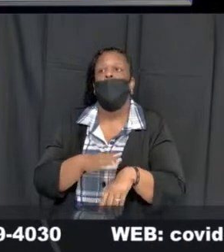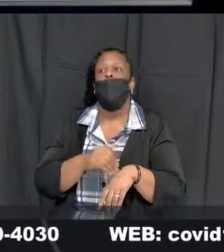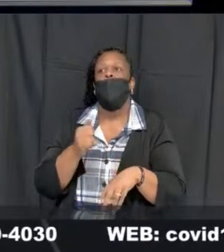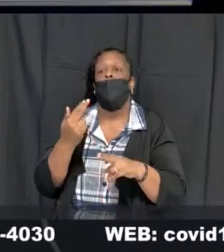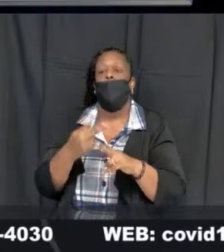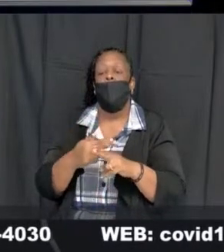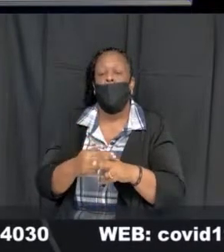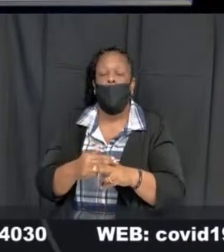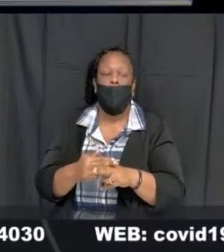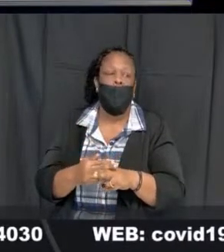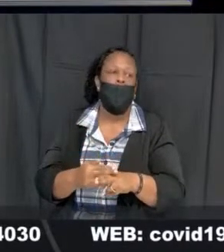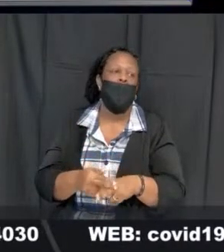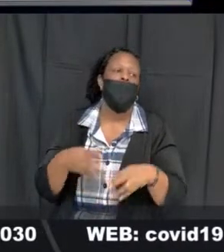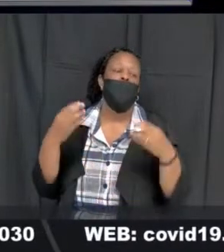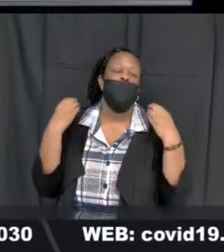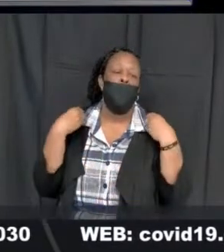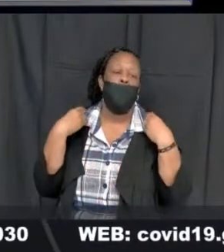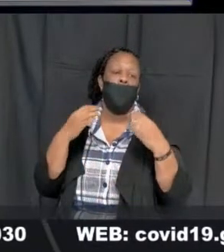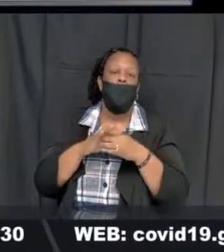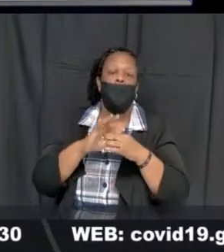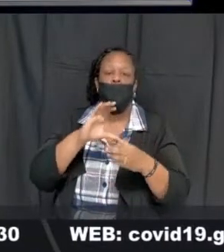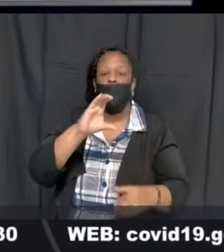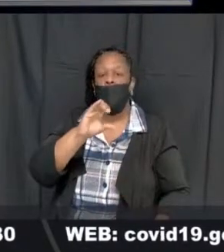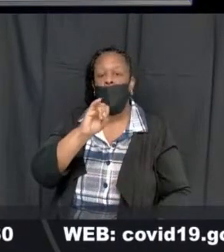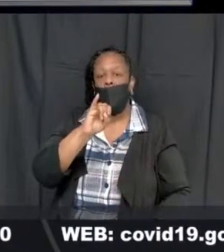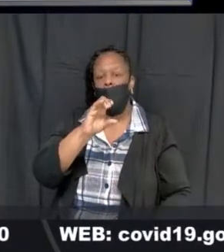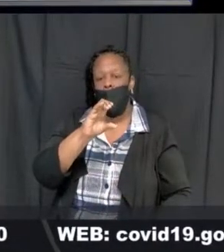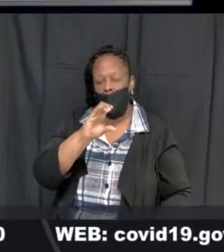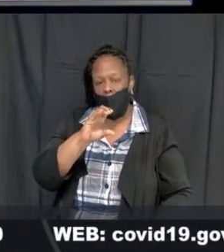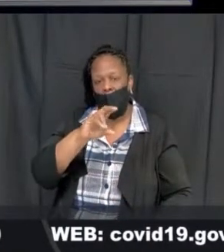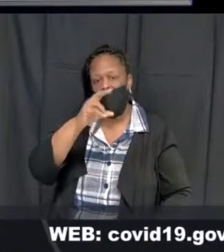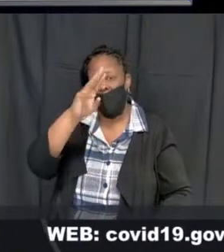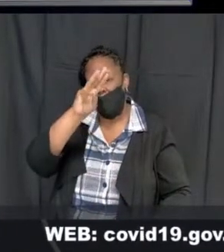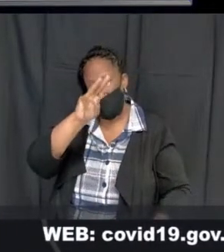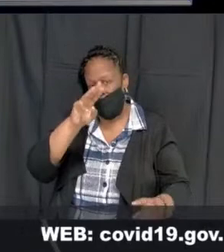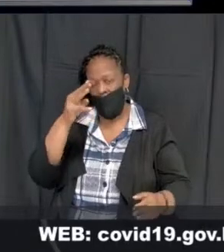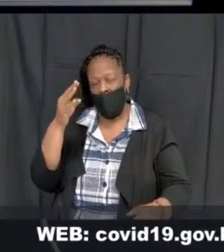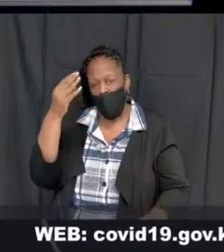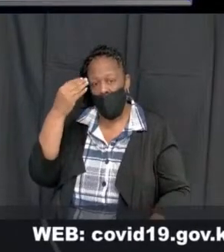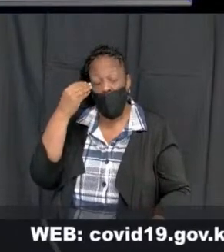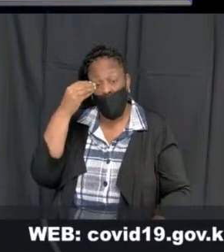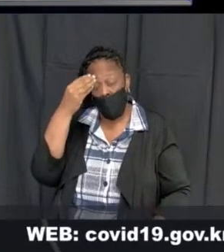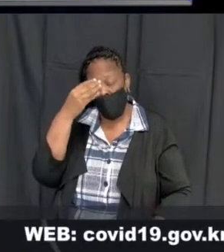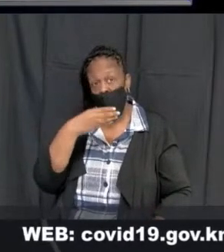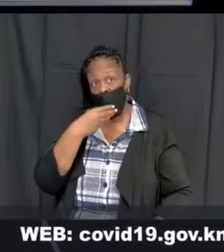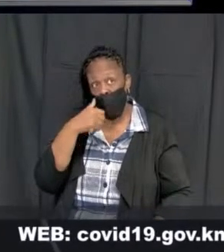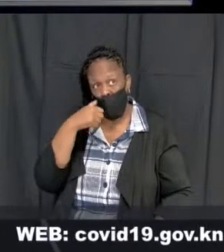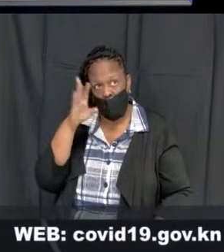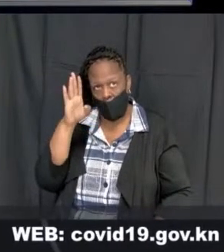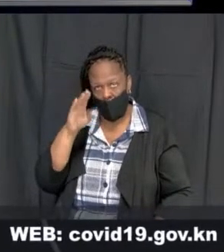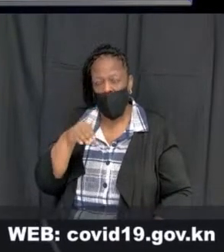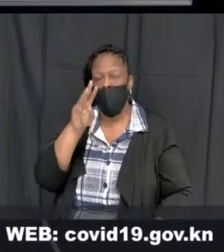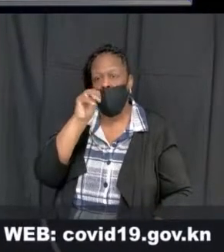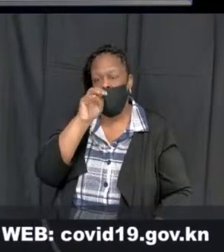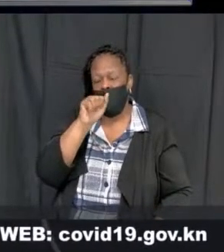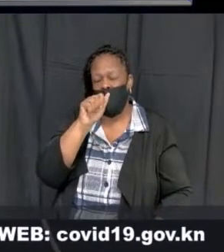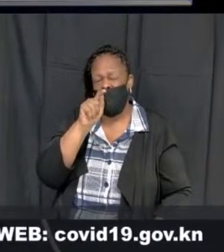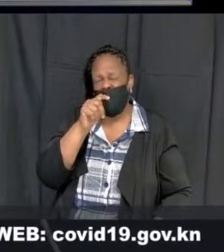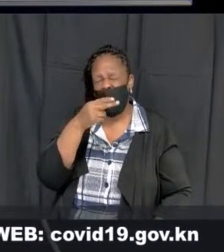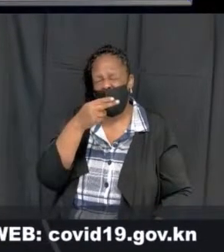briefing, the President of the Chamber of Industry and Commerce, Mrs. Giselle Matthews,